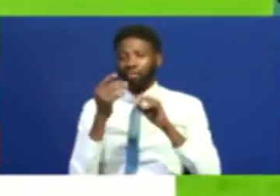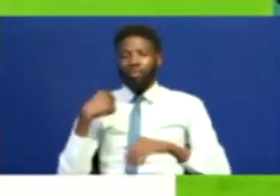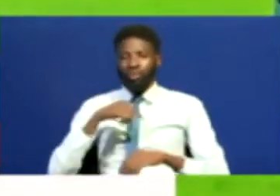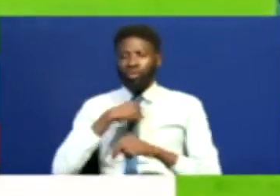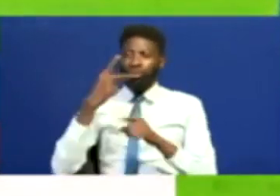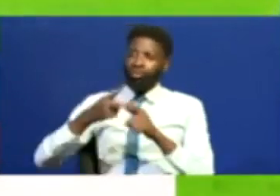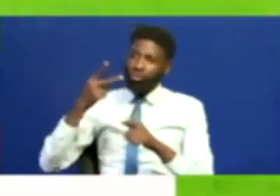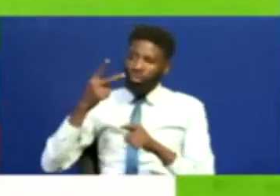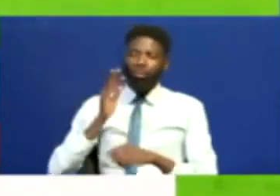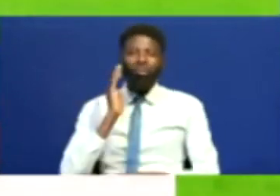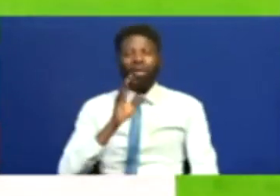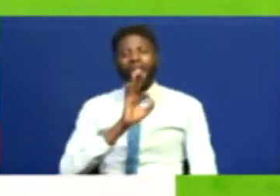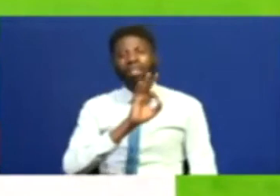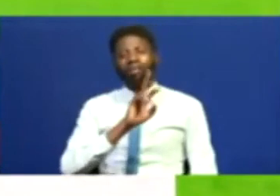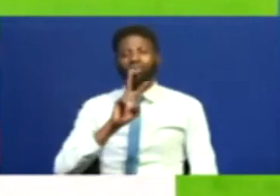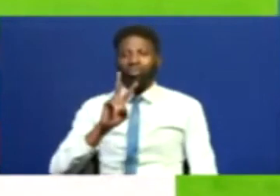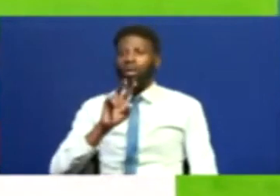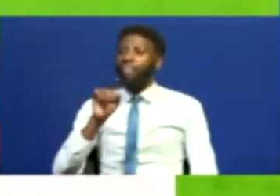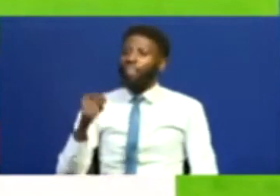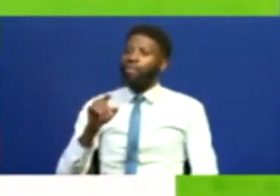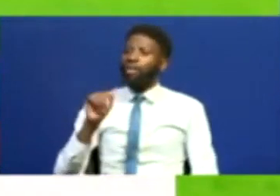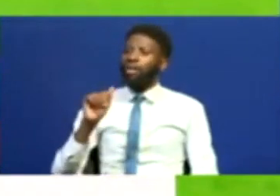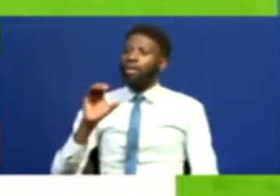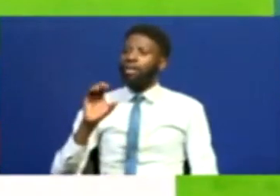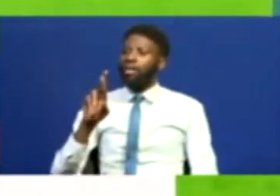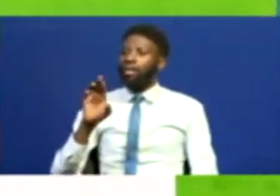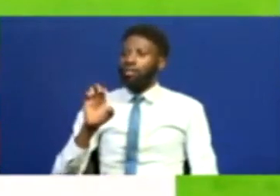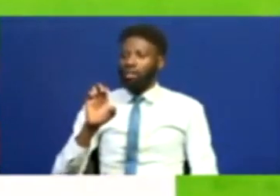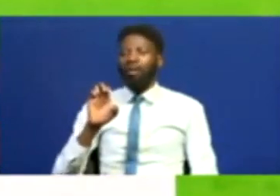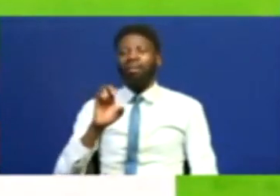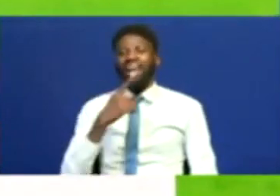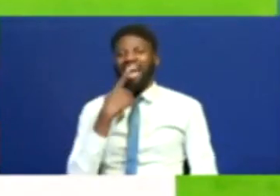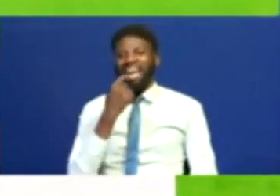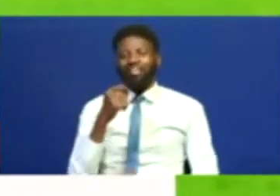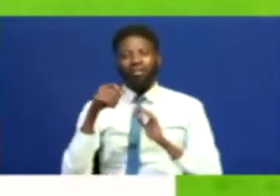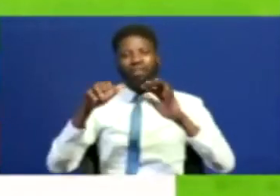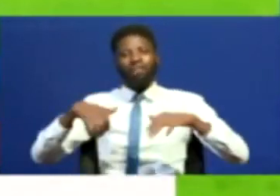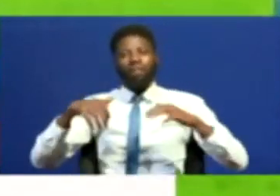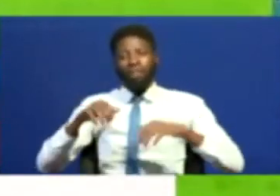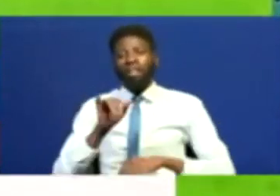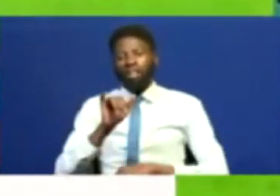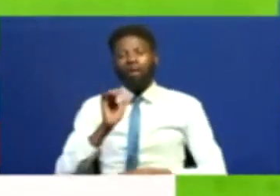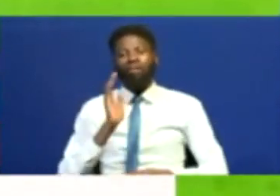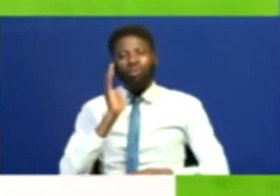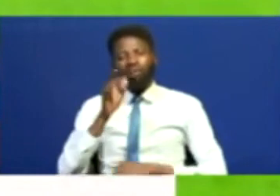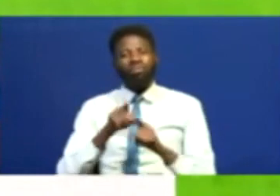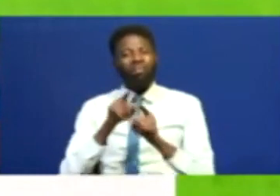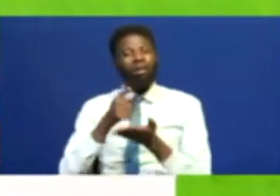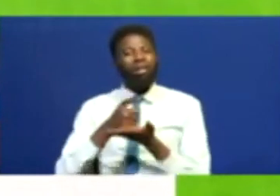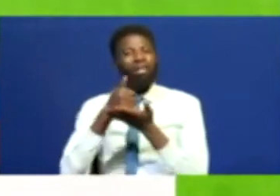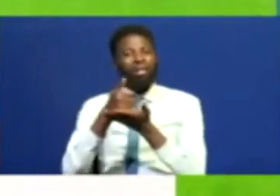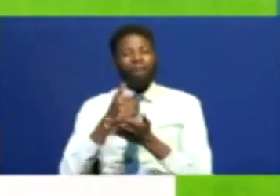will be 32,000 acres that will be under rice production, and that one will be able to push